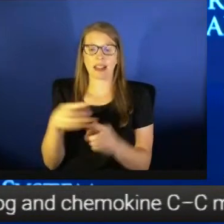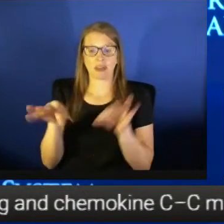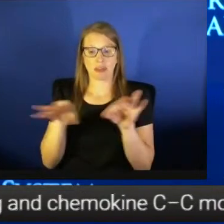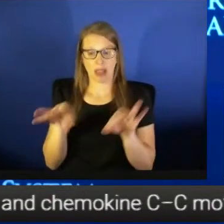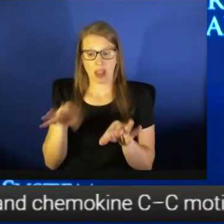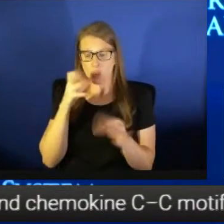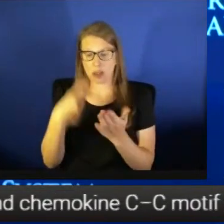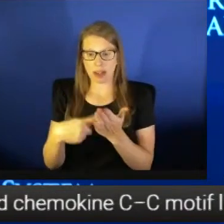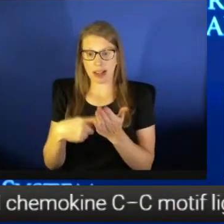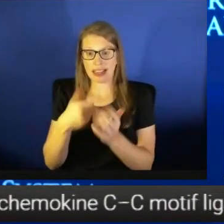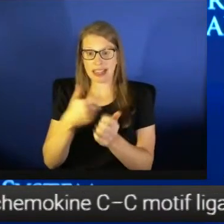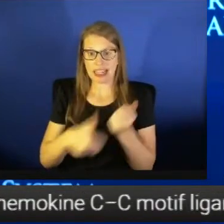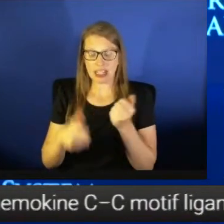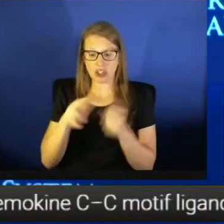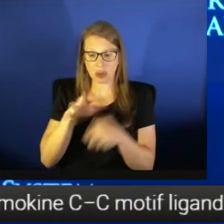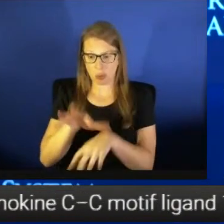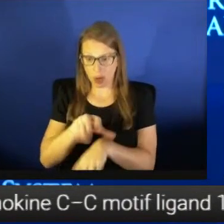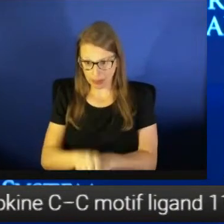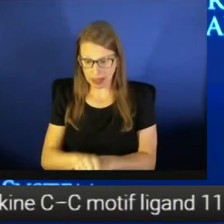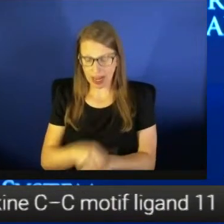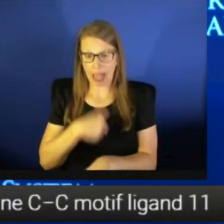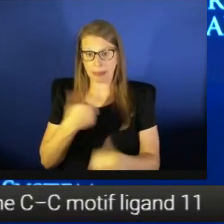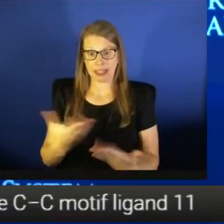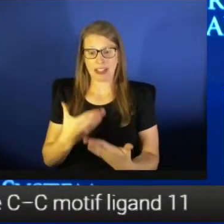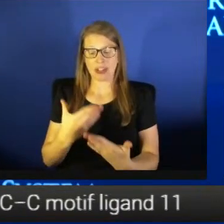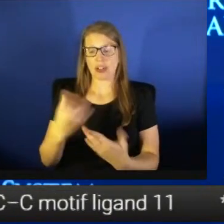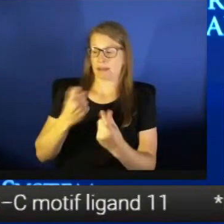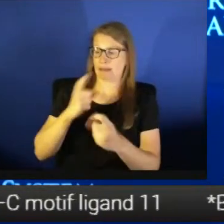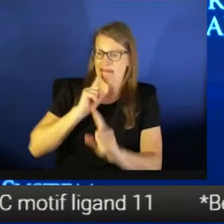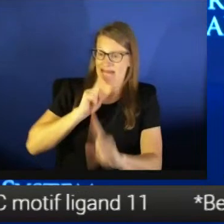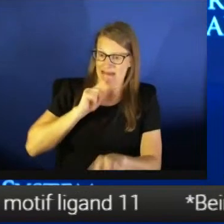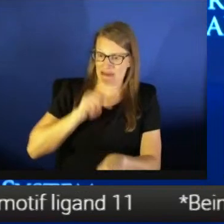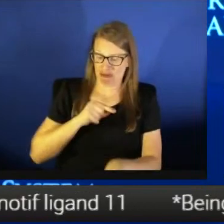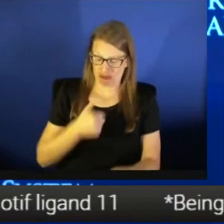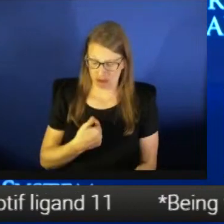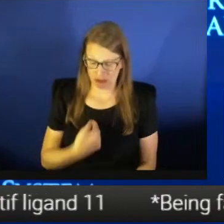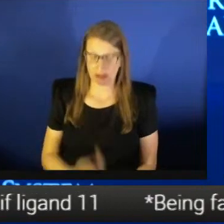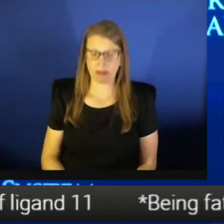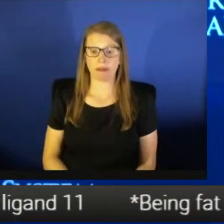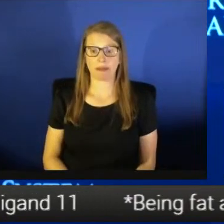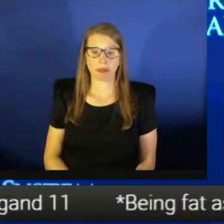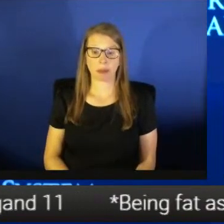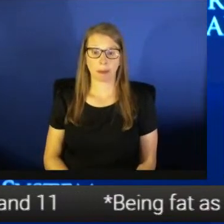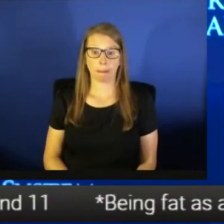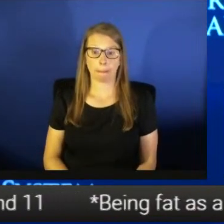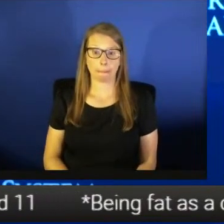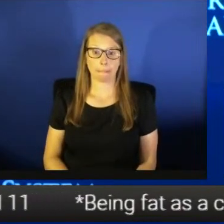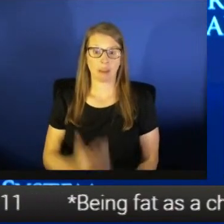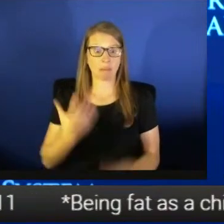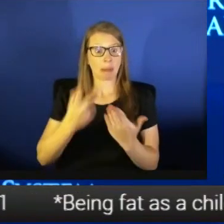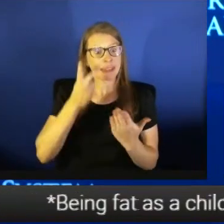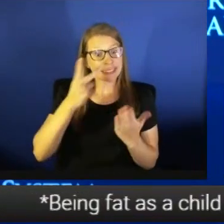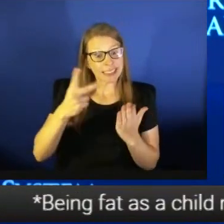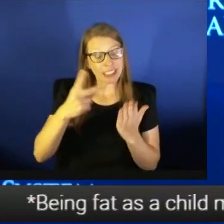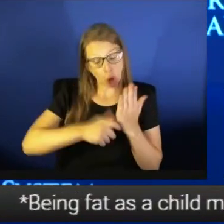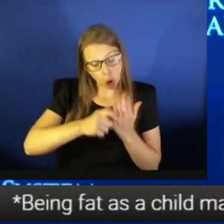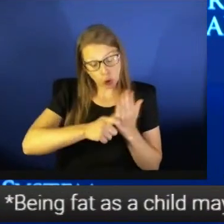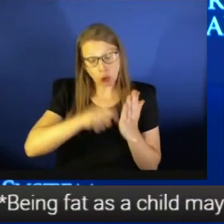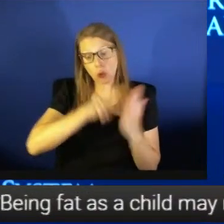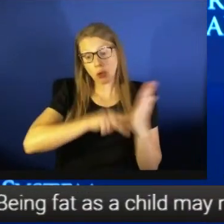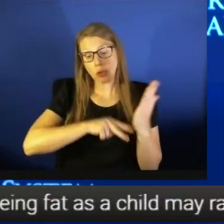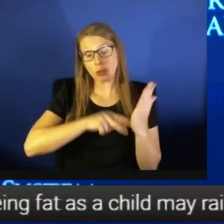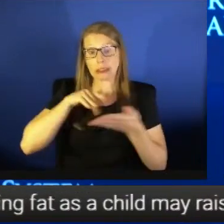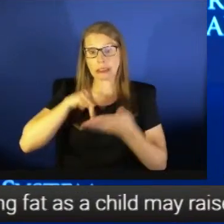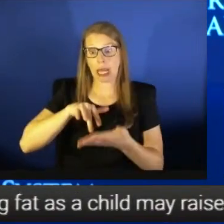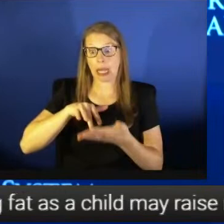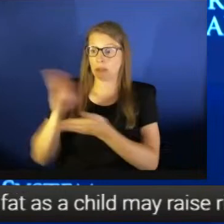every visit. I'm here to answer any questions that you have. You may have seen articles, seen studies. Please bring those in and we